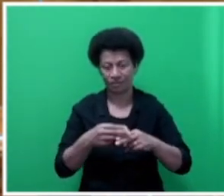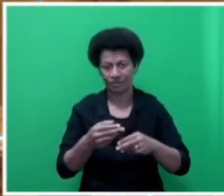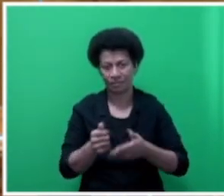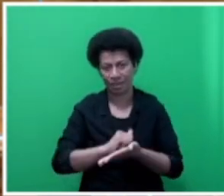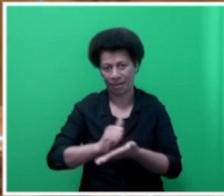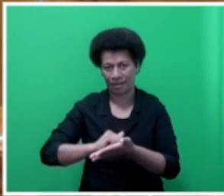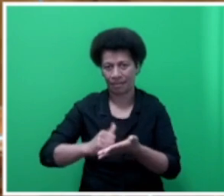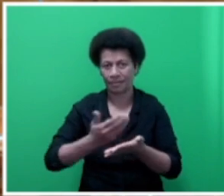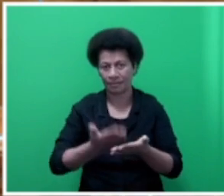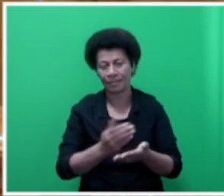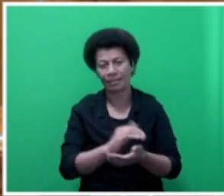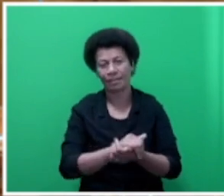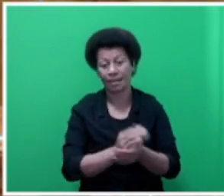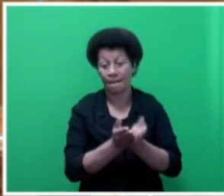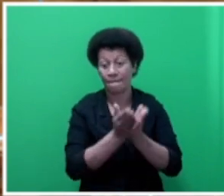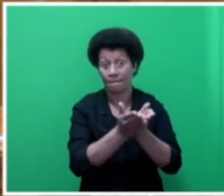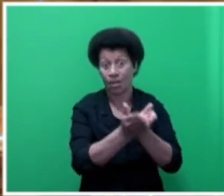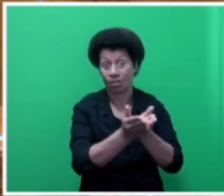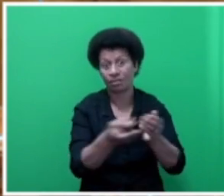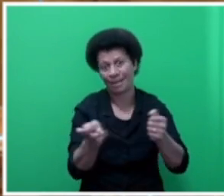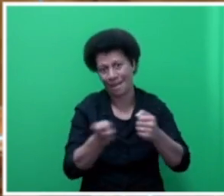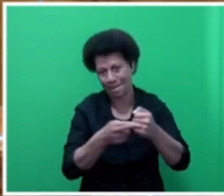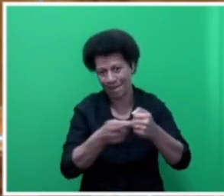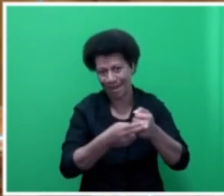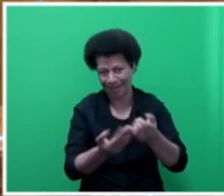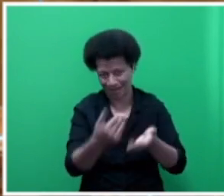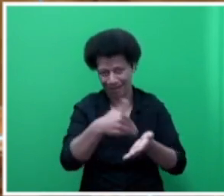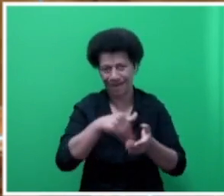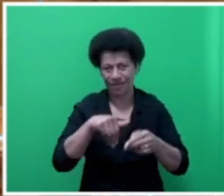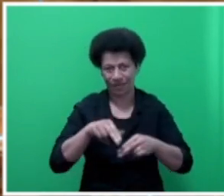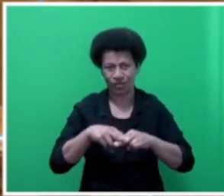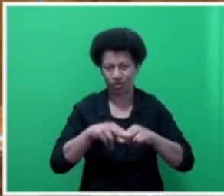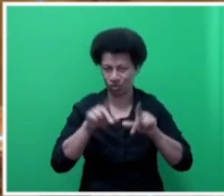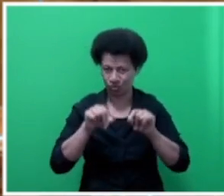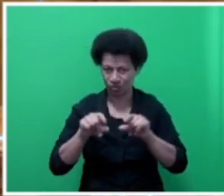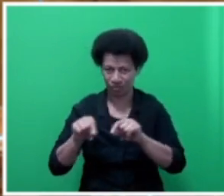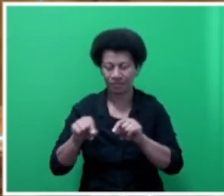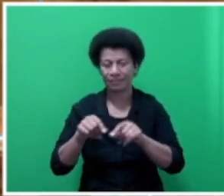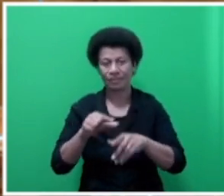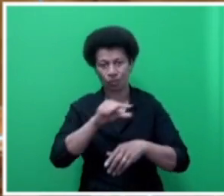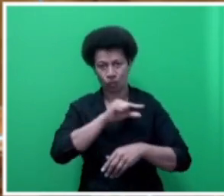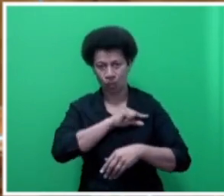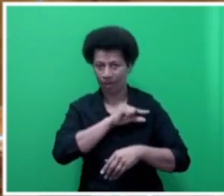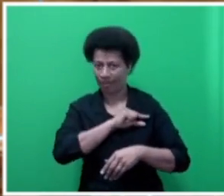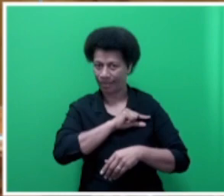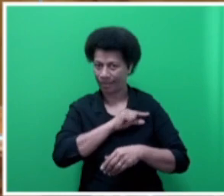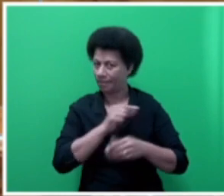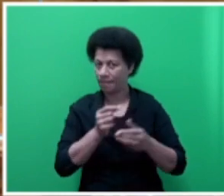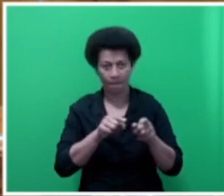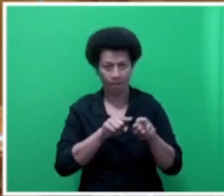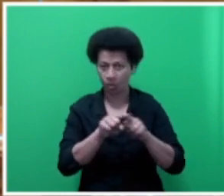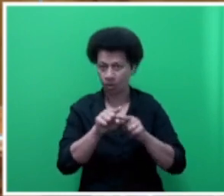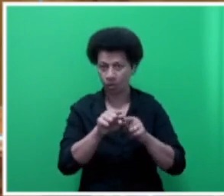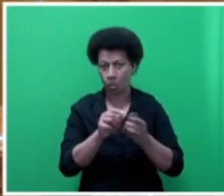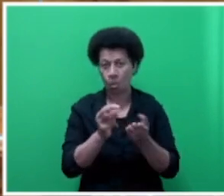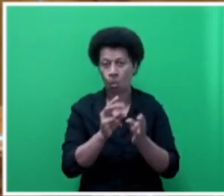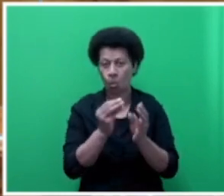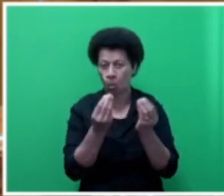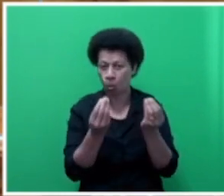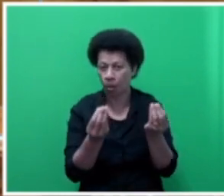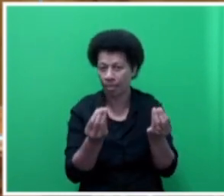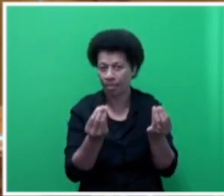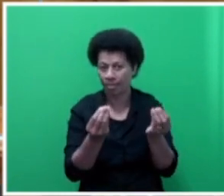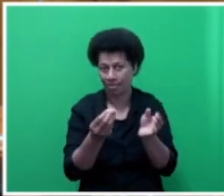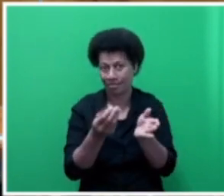ship repairs, replenishment of supplies of quality, and most importantly, it should be at a